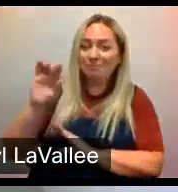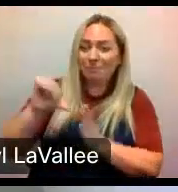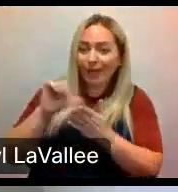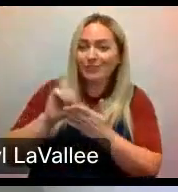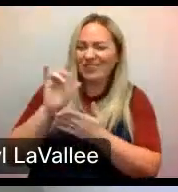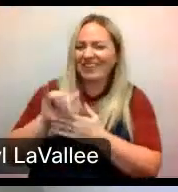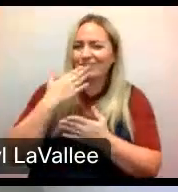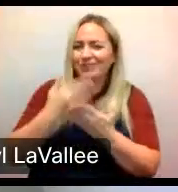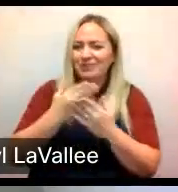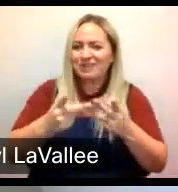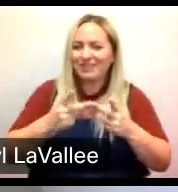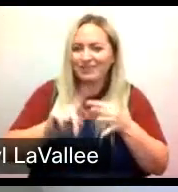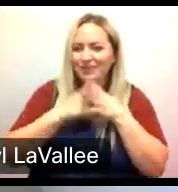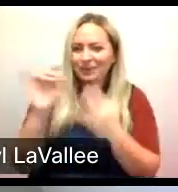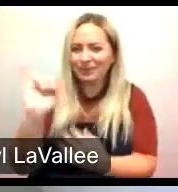too.